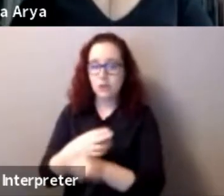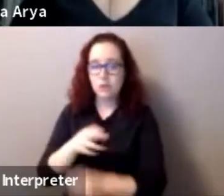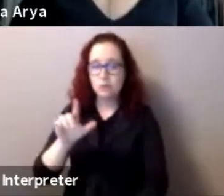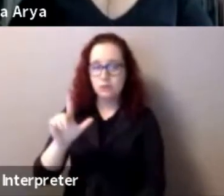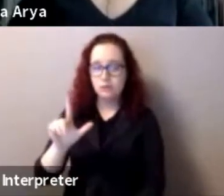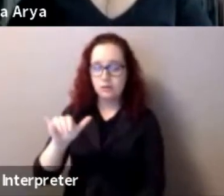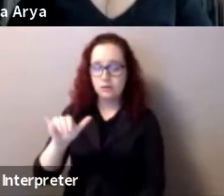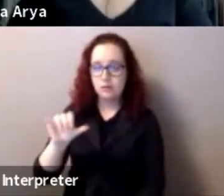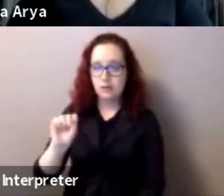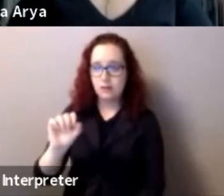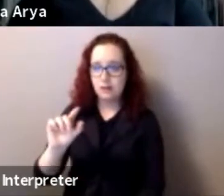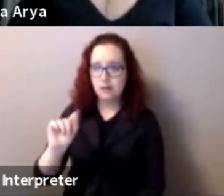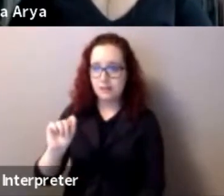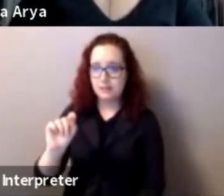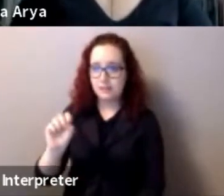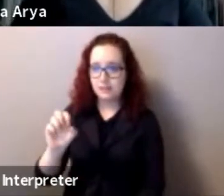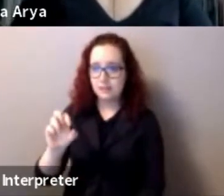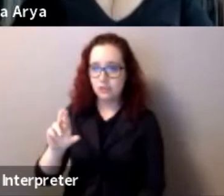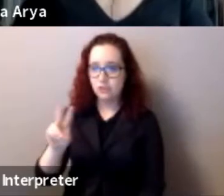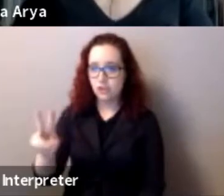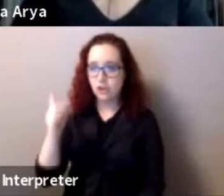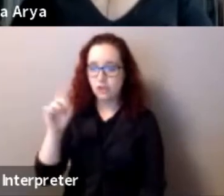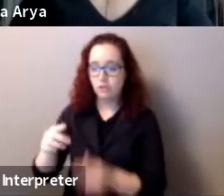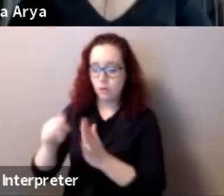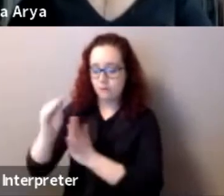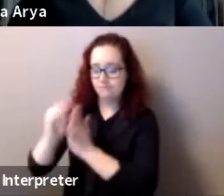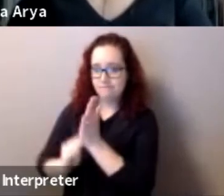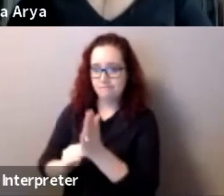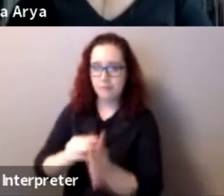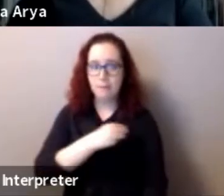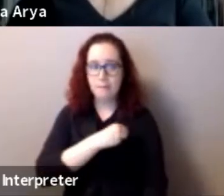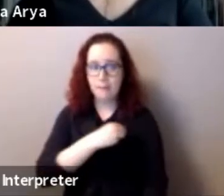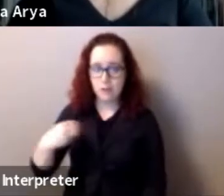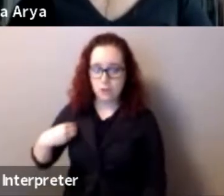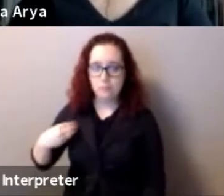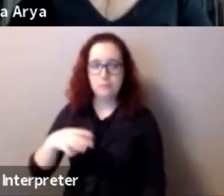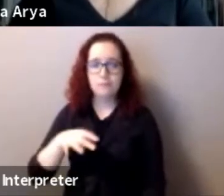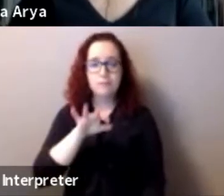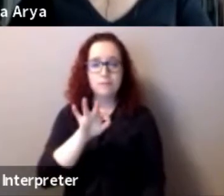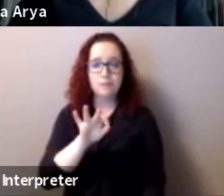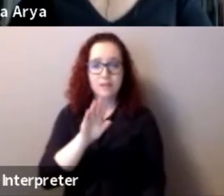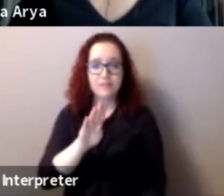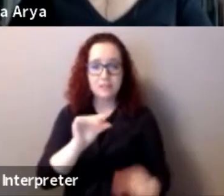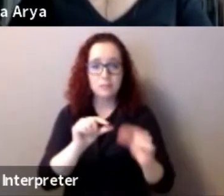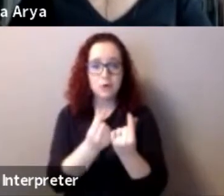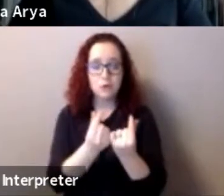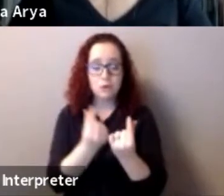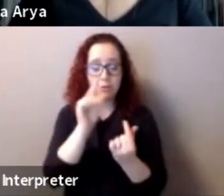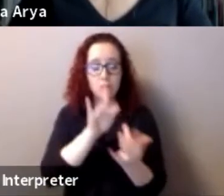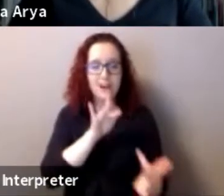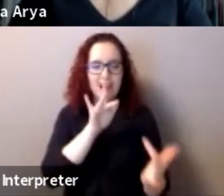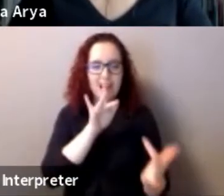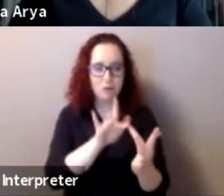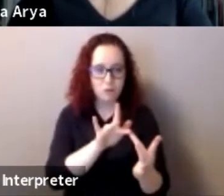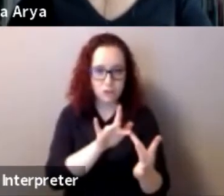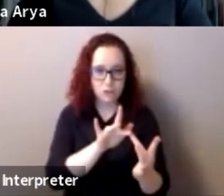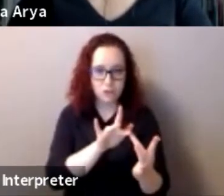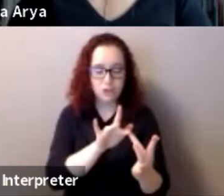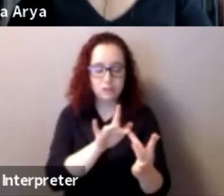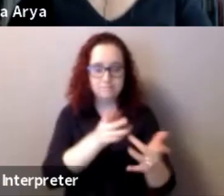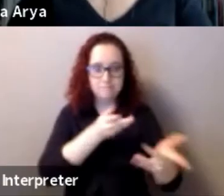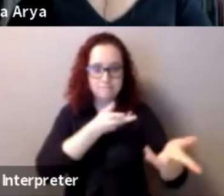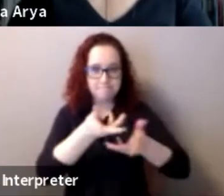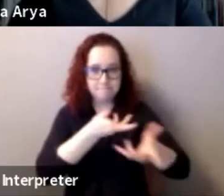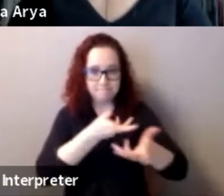maintaining the membership, Facebook groups, that's just to do the outreach and keeping people